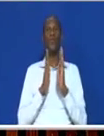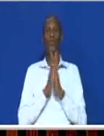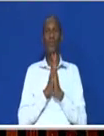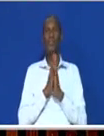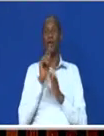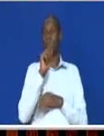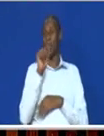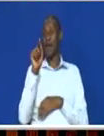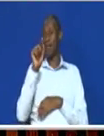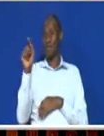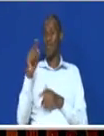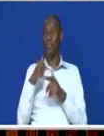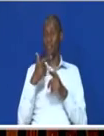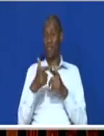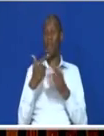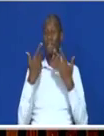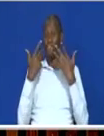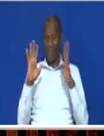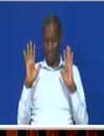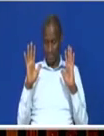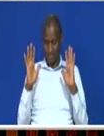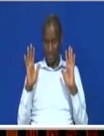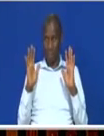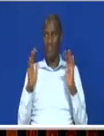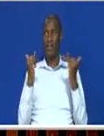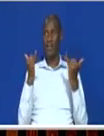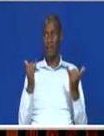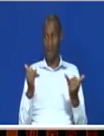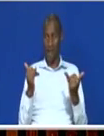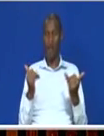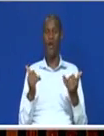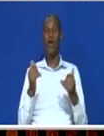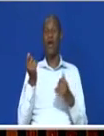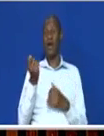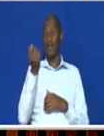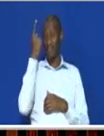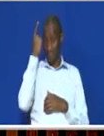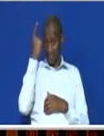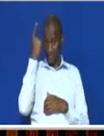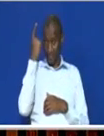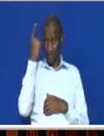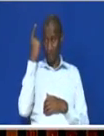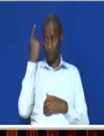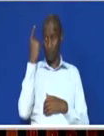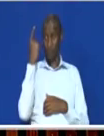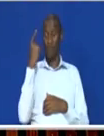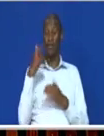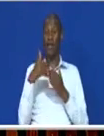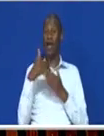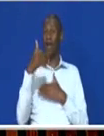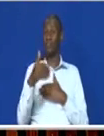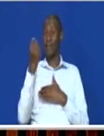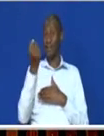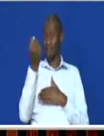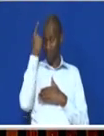there. Then after you read through, now understand. After